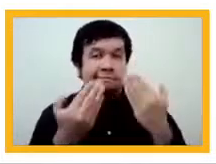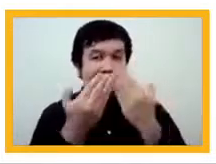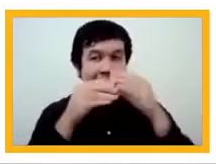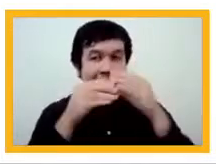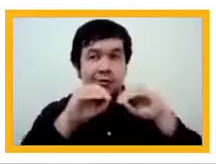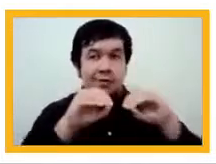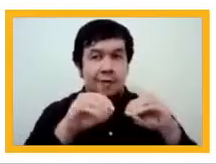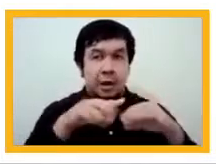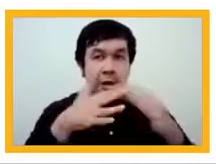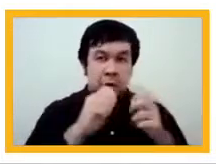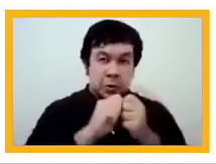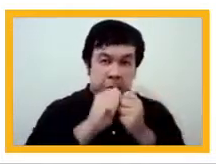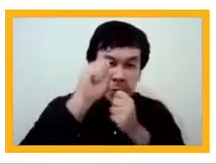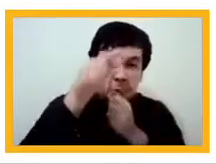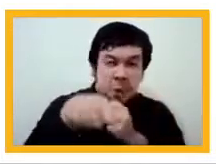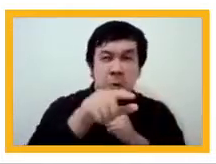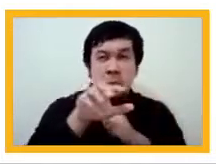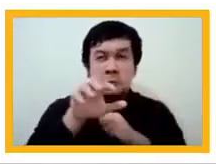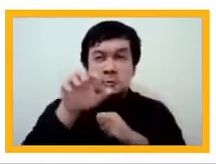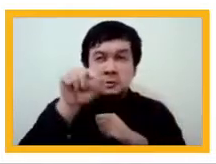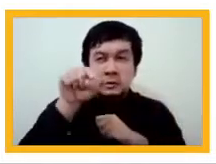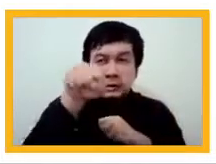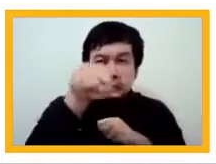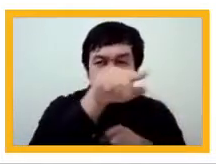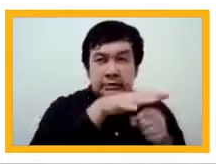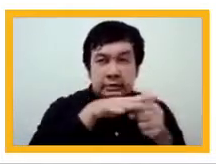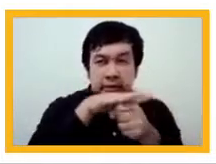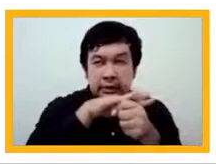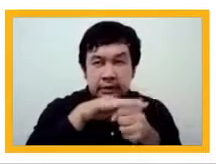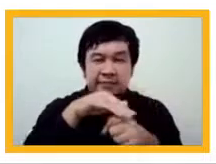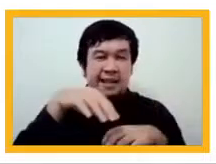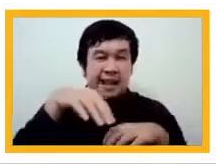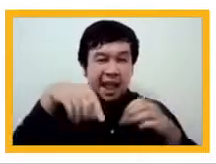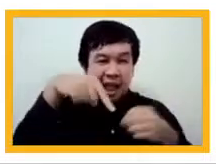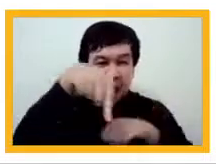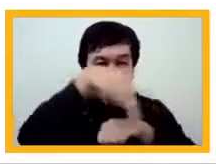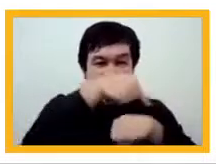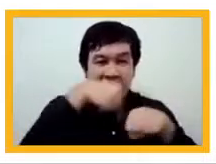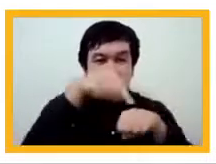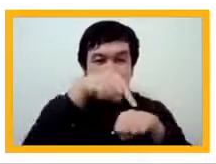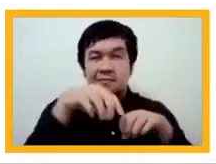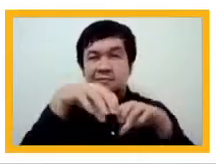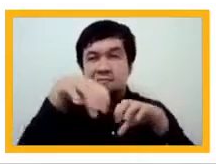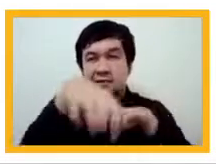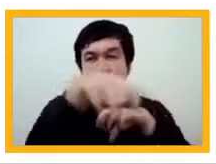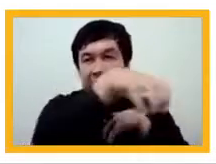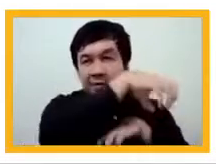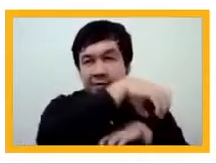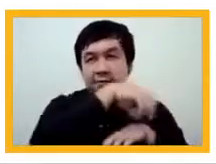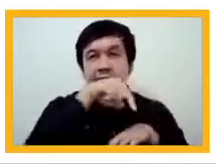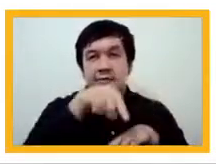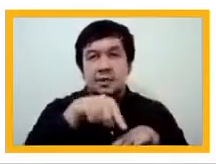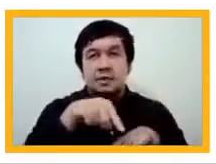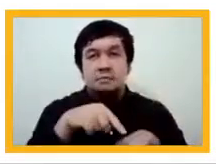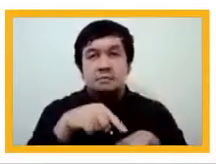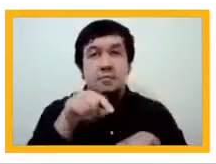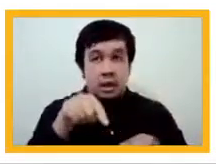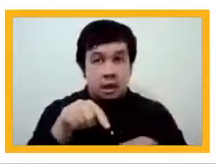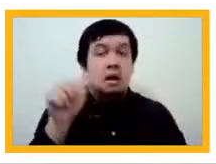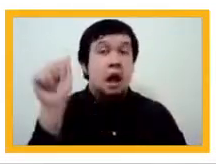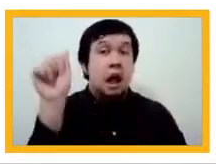why not we can do it for the Pacific countries and or mountainous areas in Bhutan or Nepal. So I